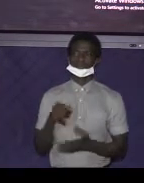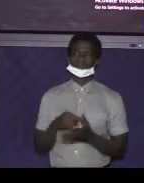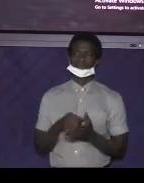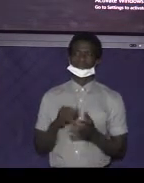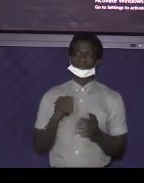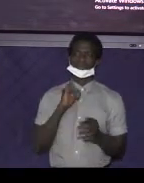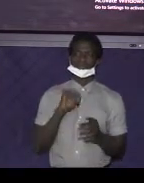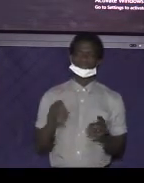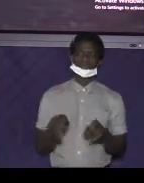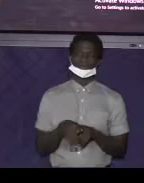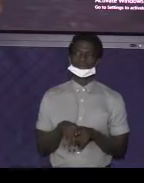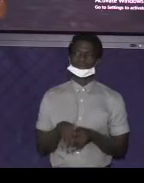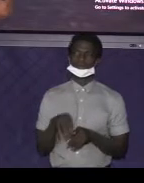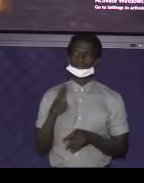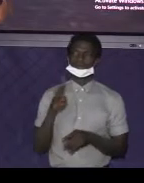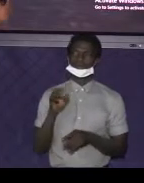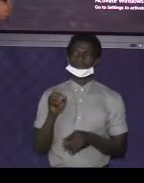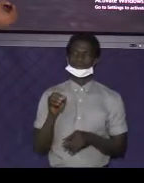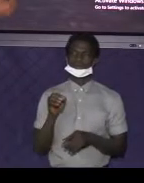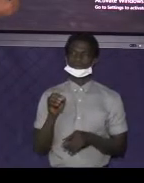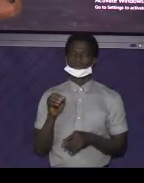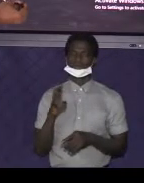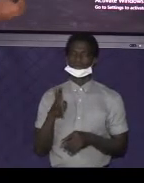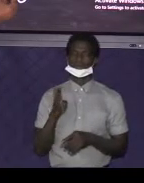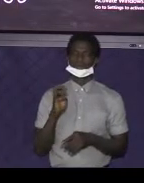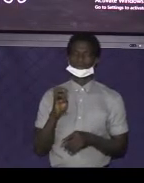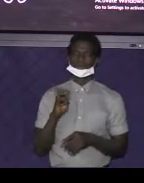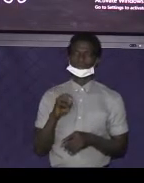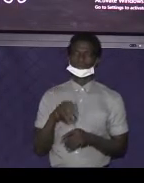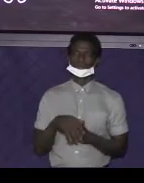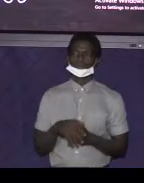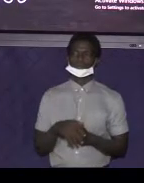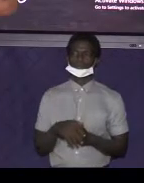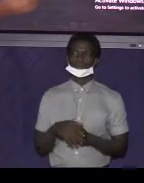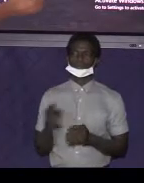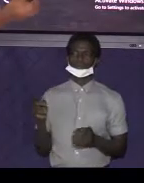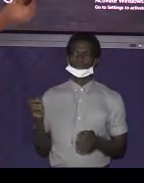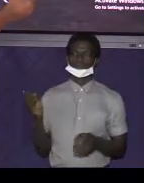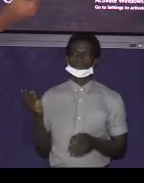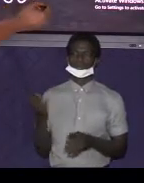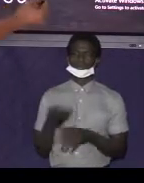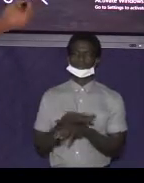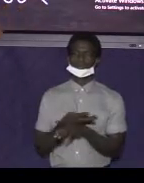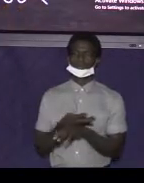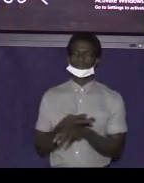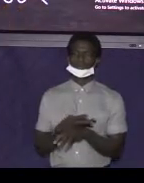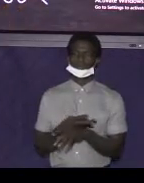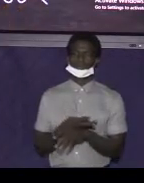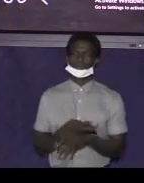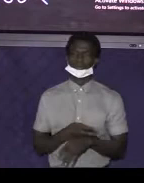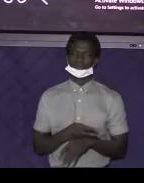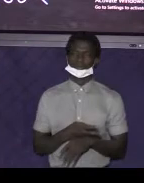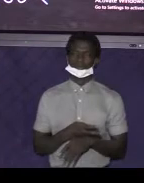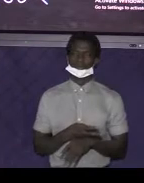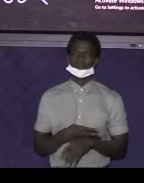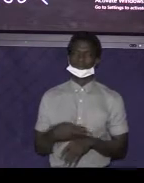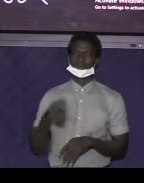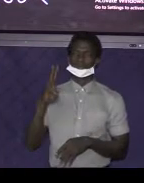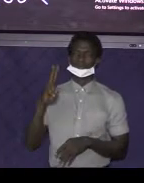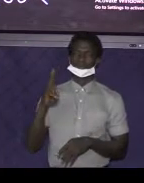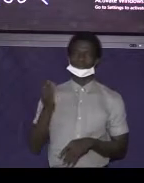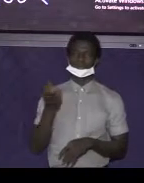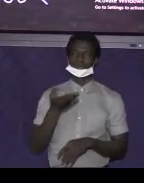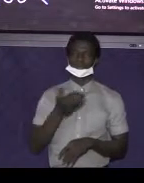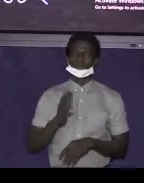it's also the same as saying 400. We change this division to multiplication, and we take